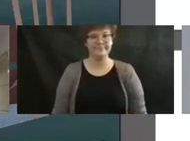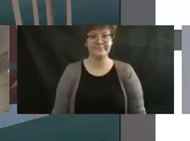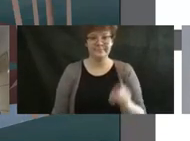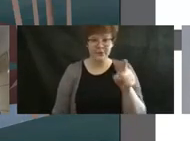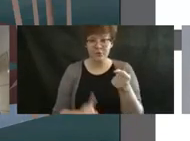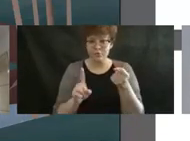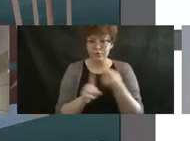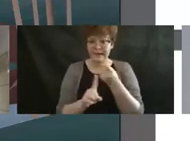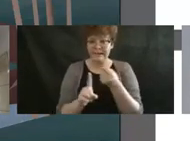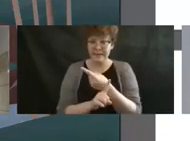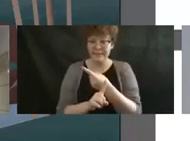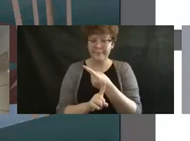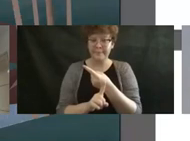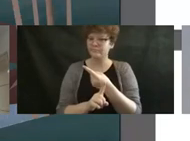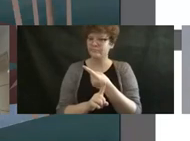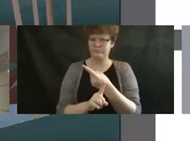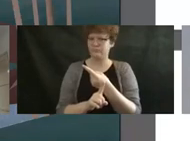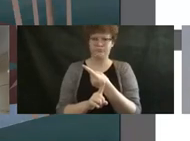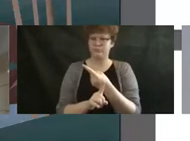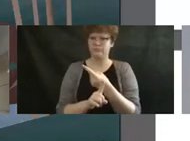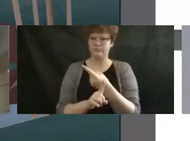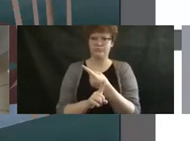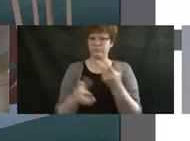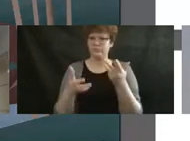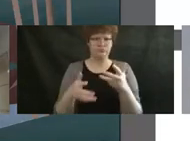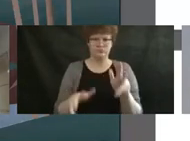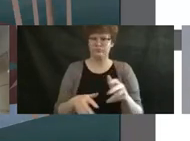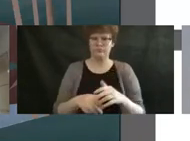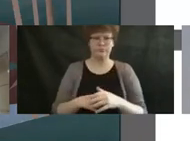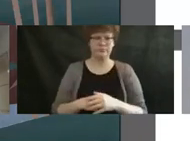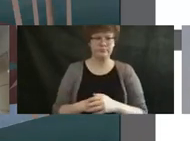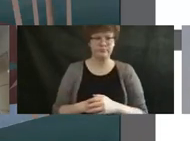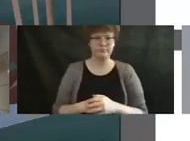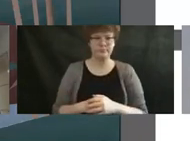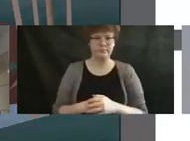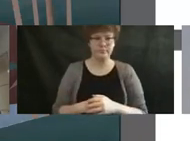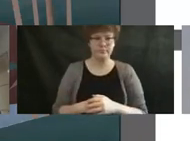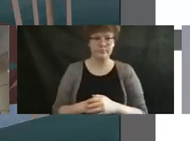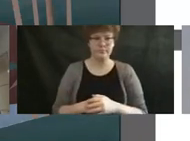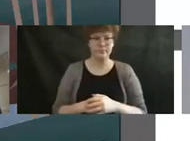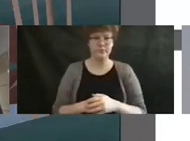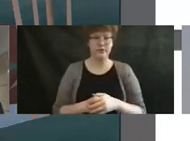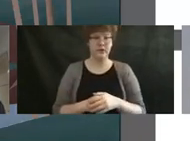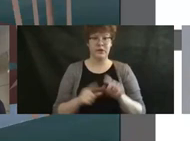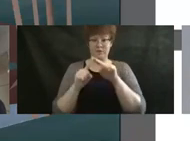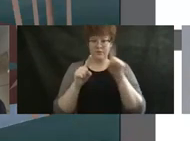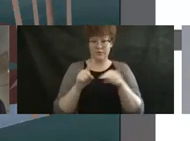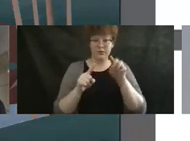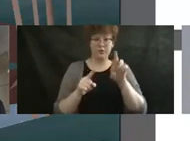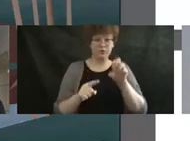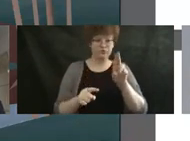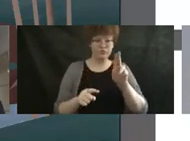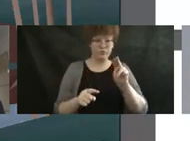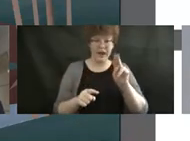I don't think we want any randomness at all. So no roundness. Maybe the randomness is set